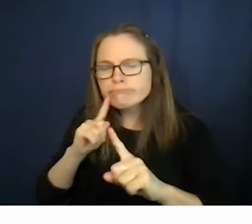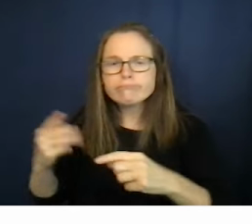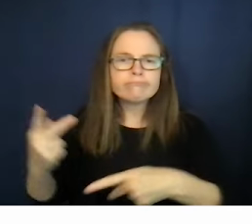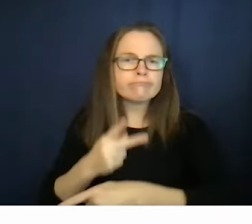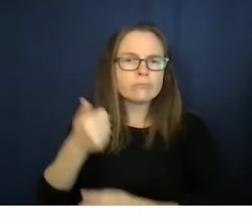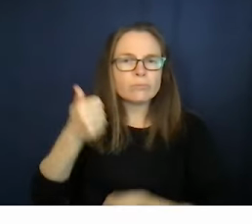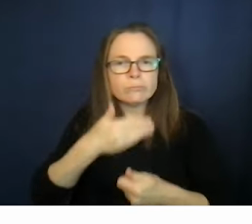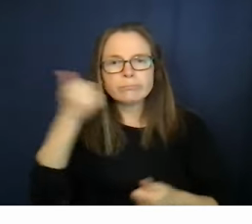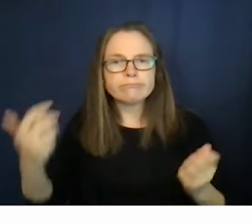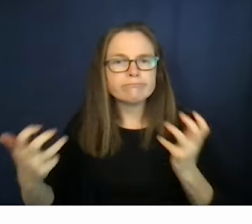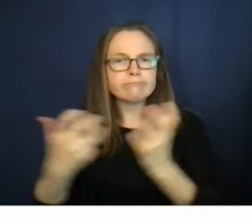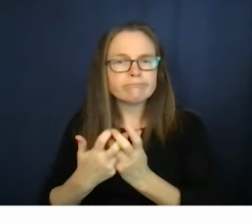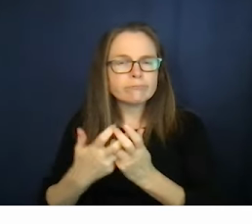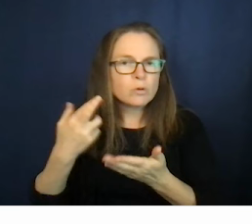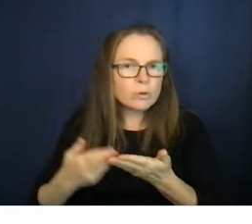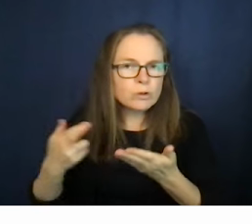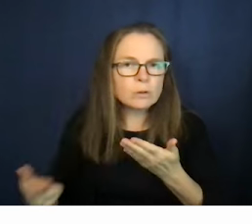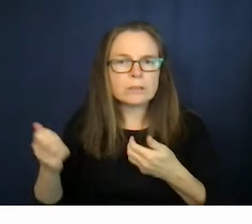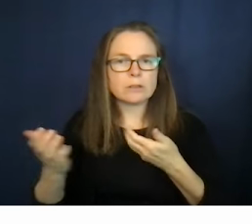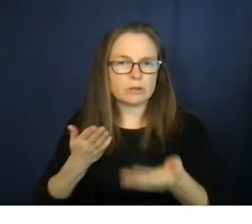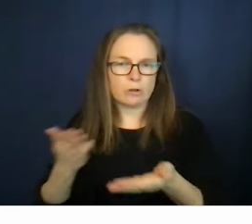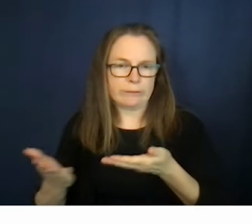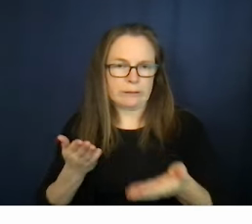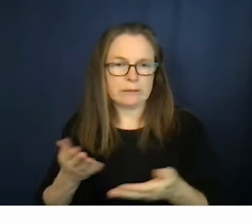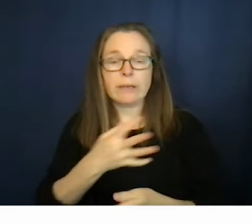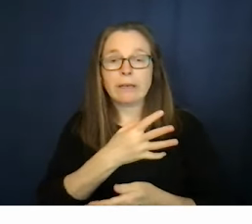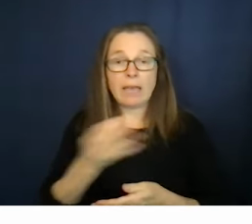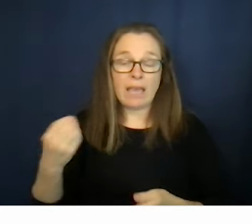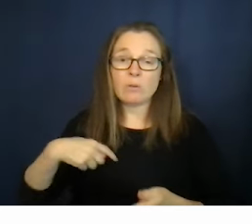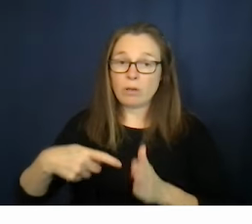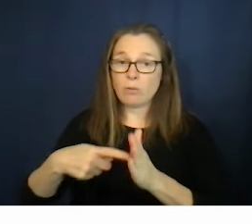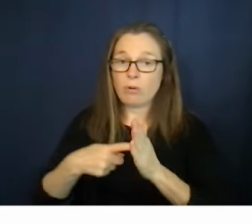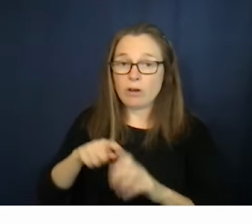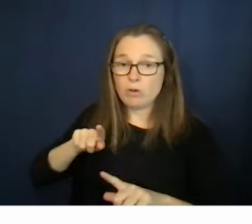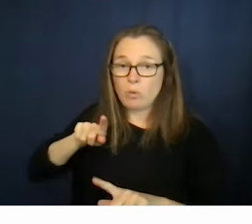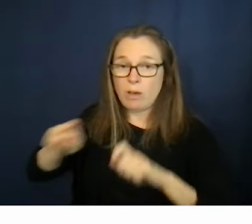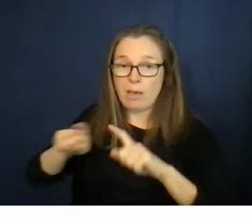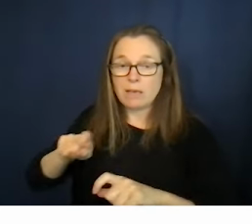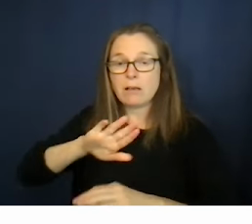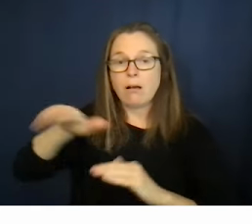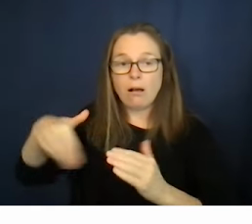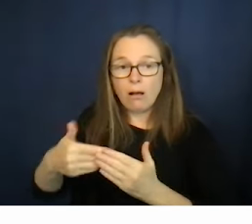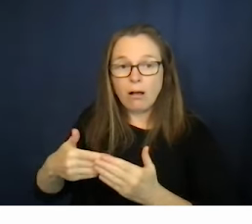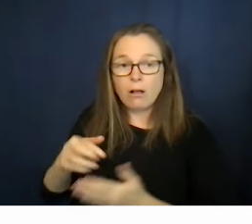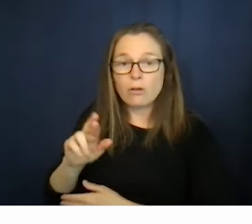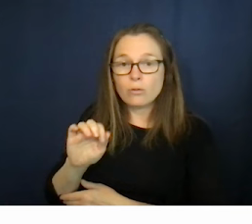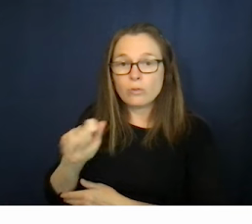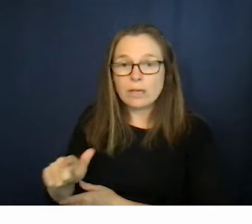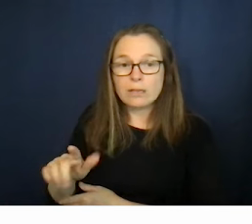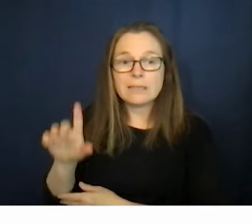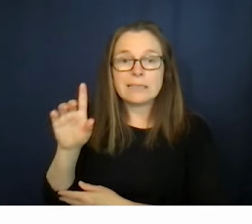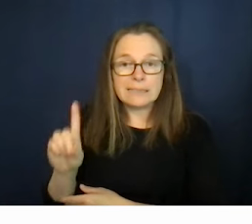community-based services. Also through that, we are required to ask all of the Real D